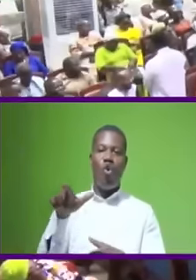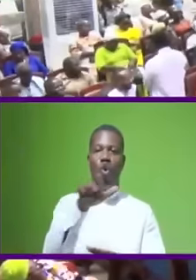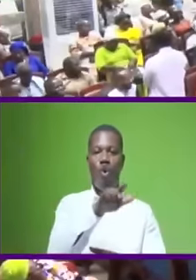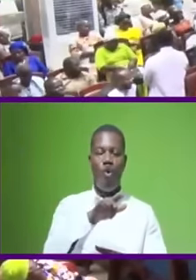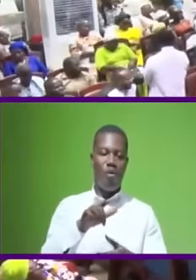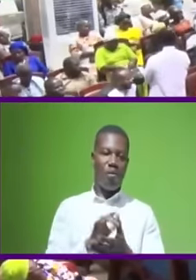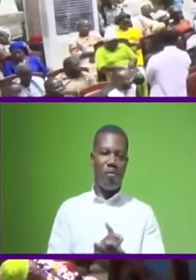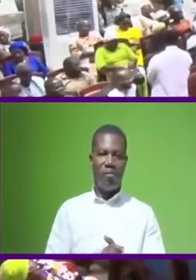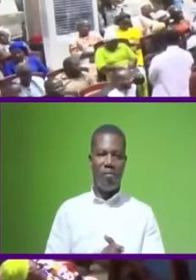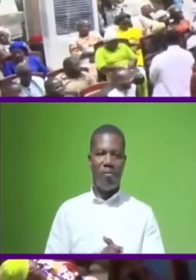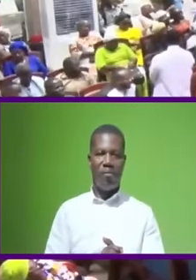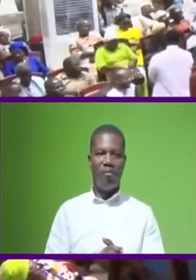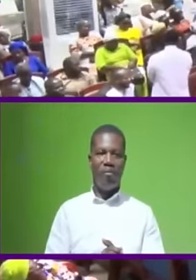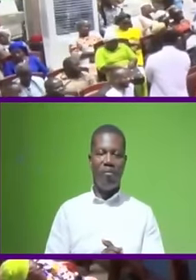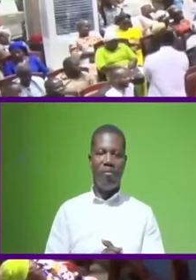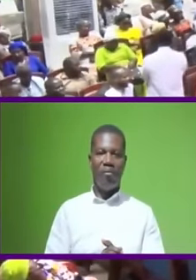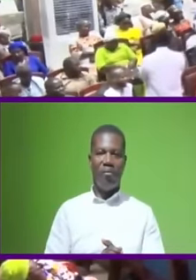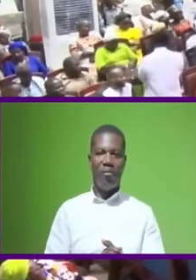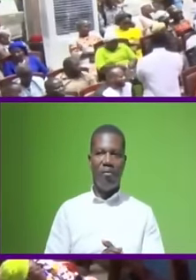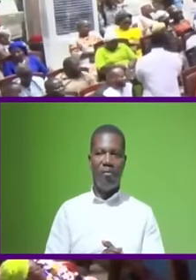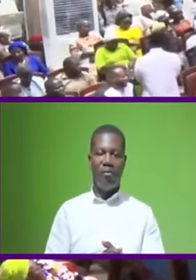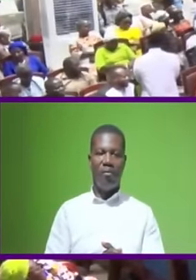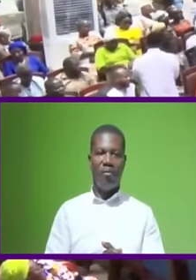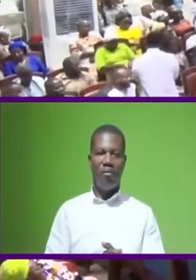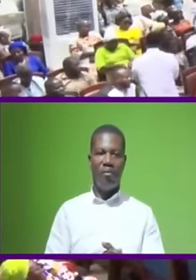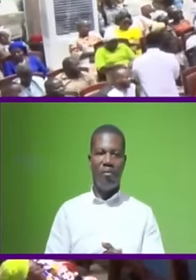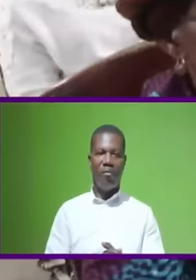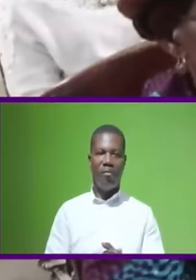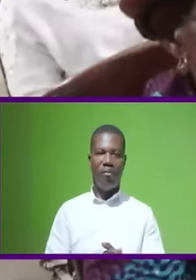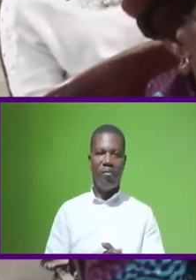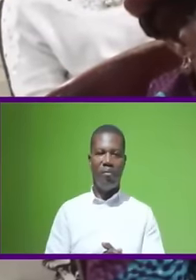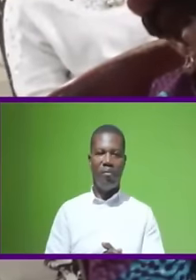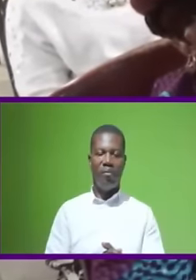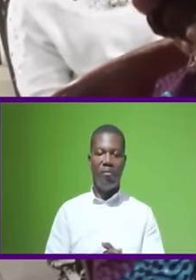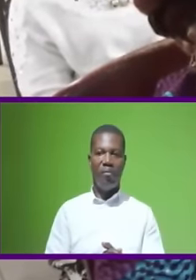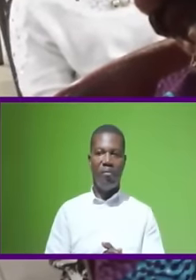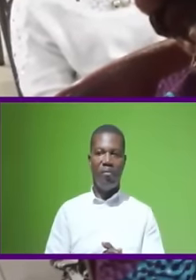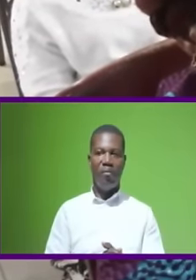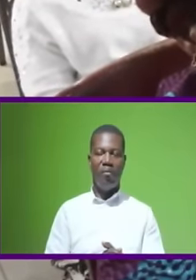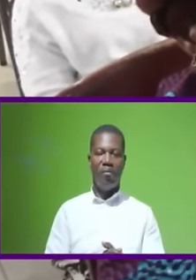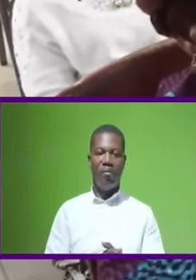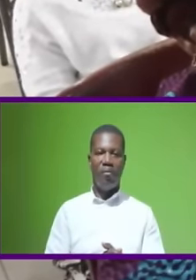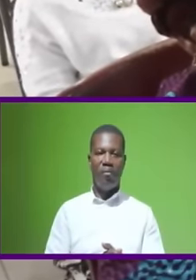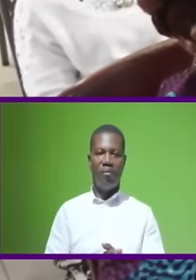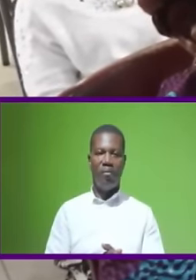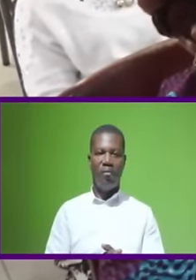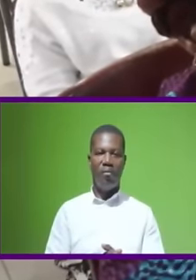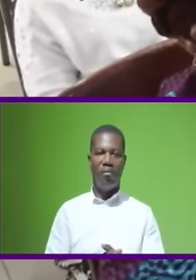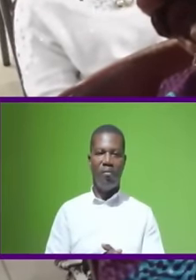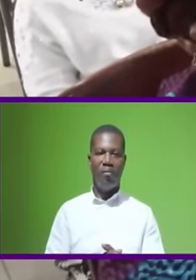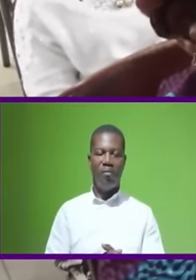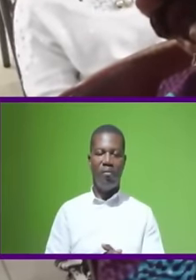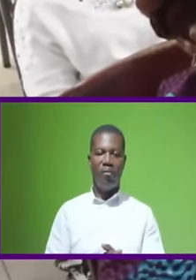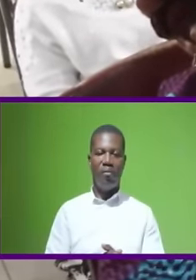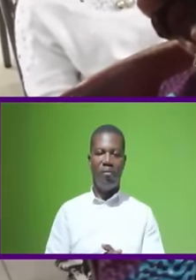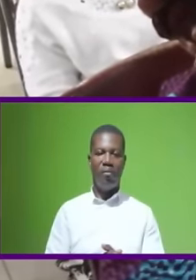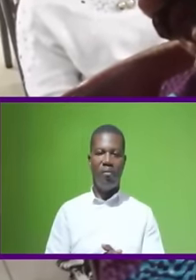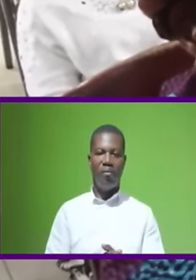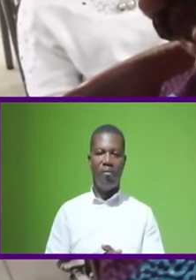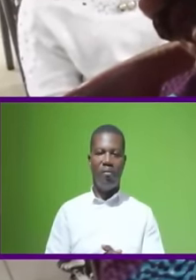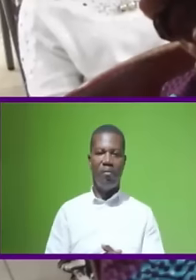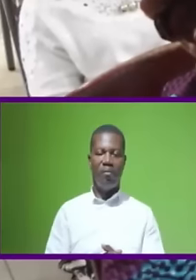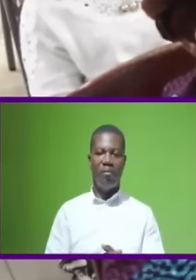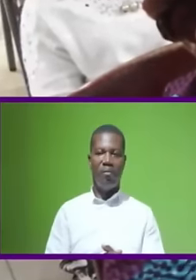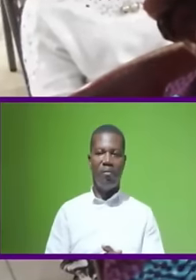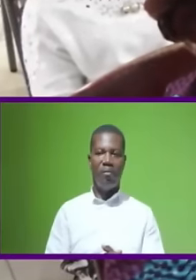brethren, after their monies were accumulated under their feet, they did not plan on how to misuse it? So I am